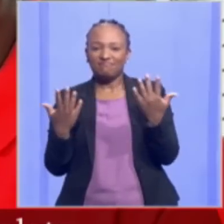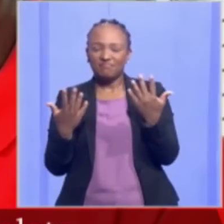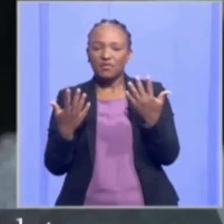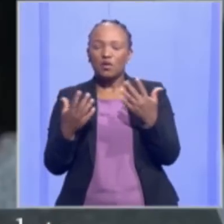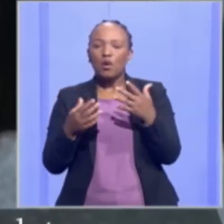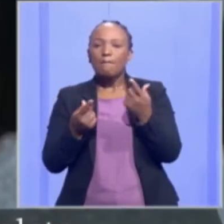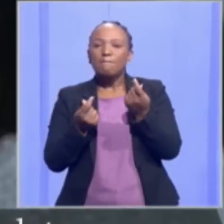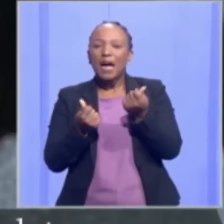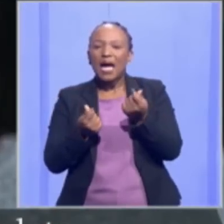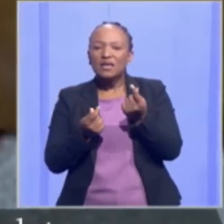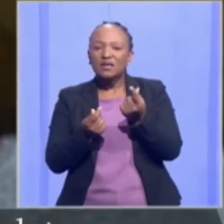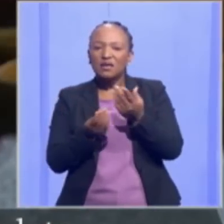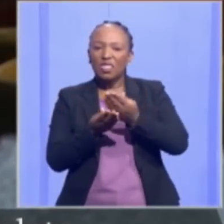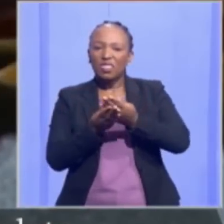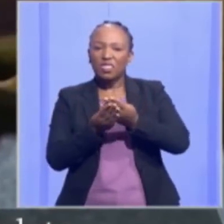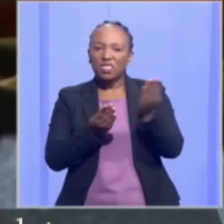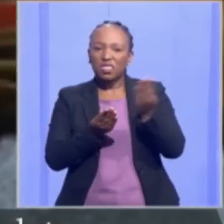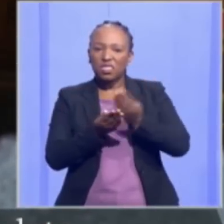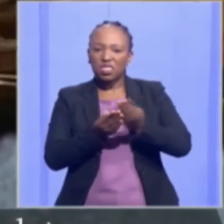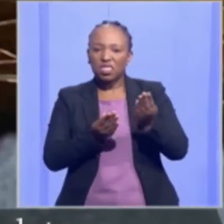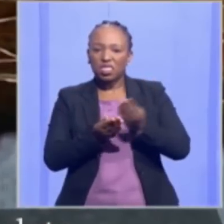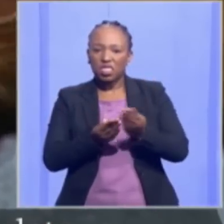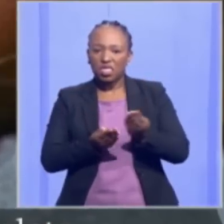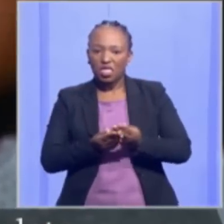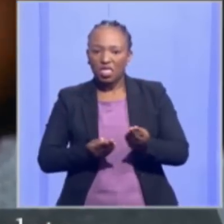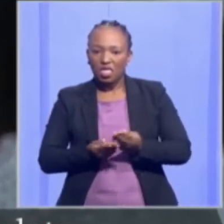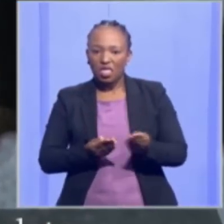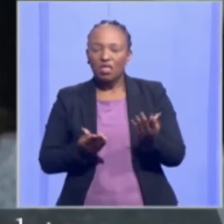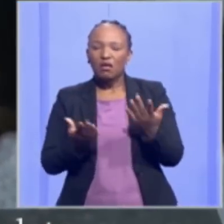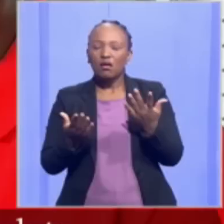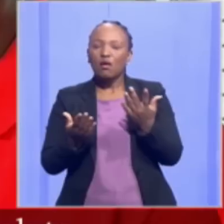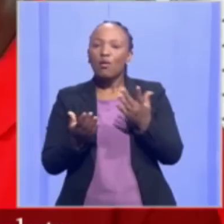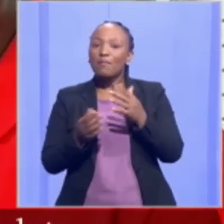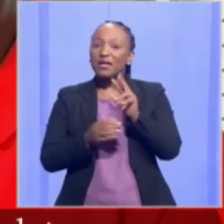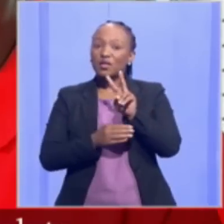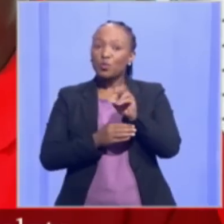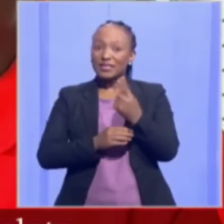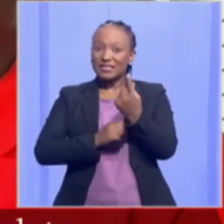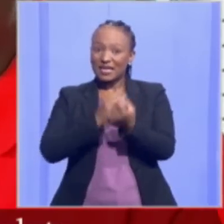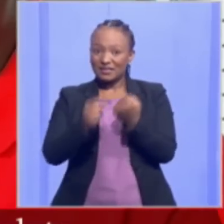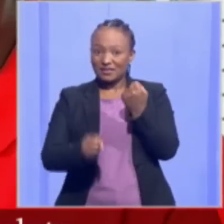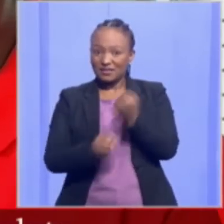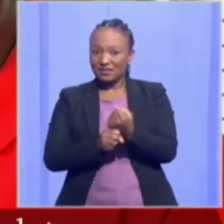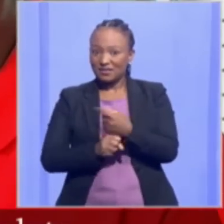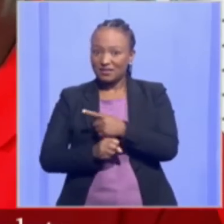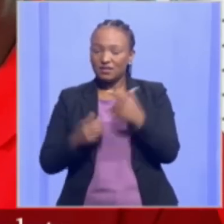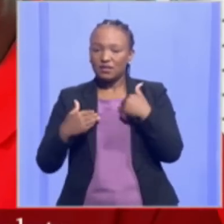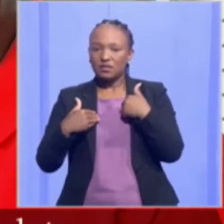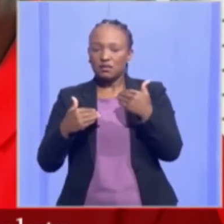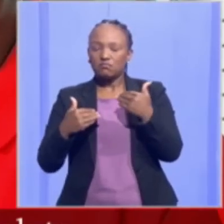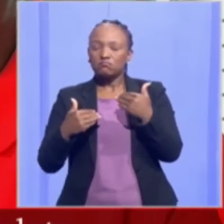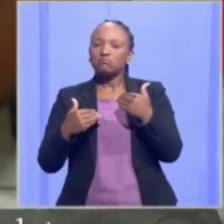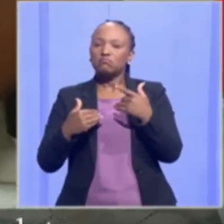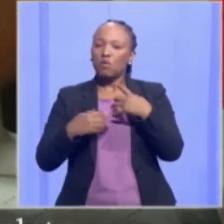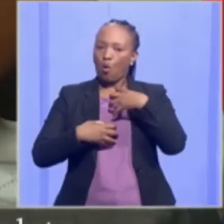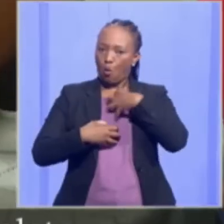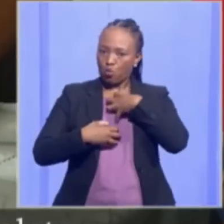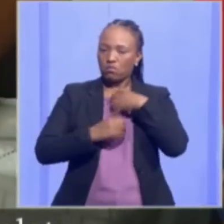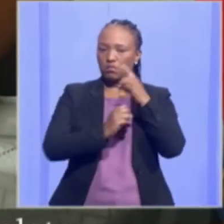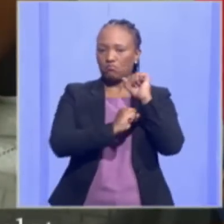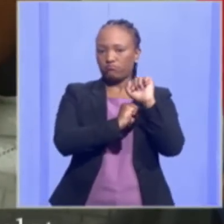counter. I worked 20 years for the note counter machine with the top safe. That's why I decided to do my own